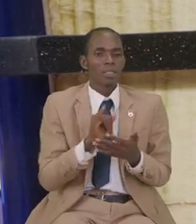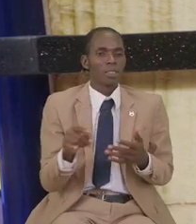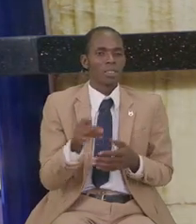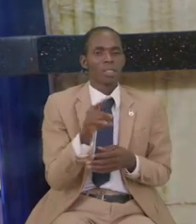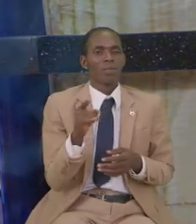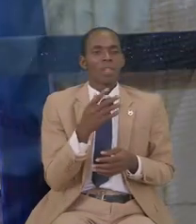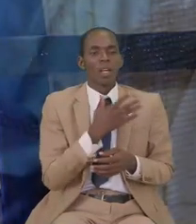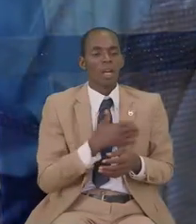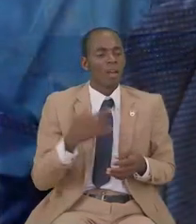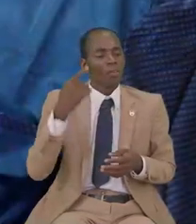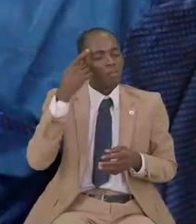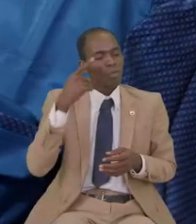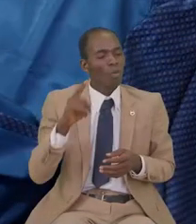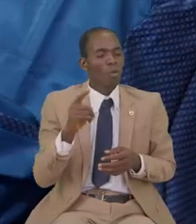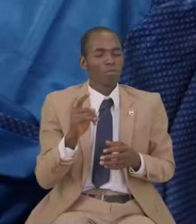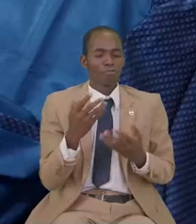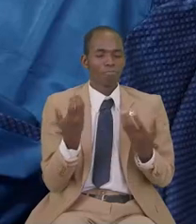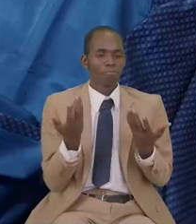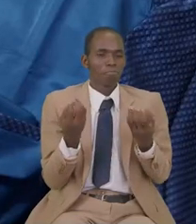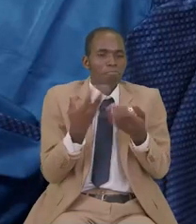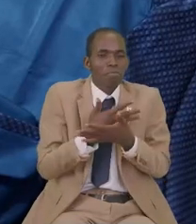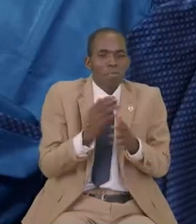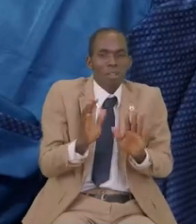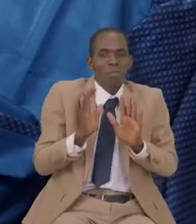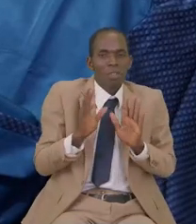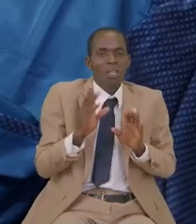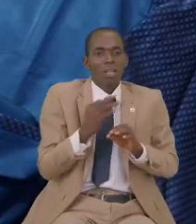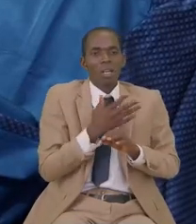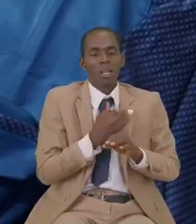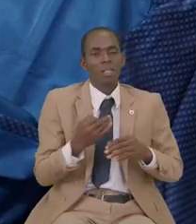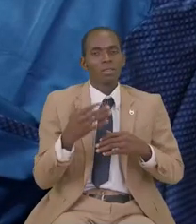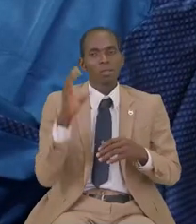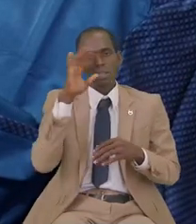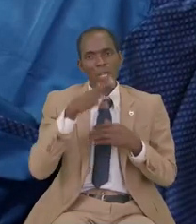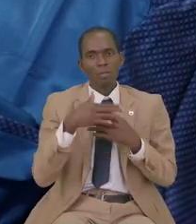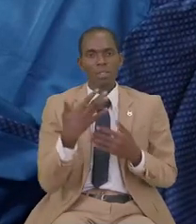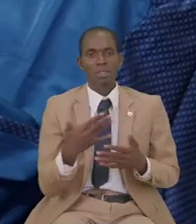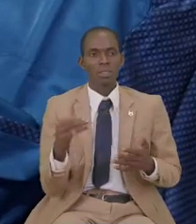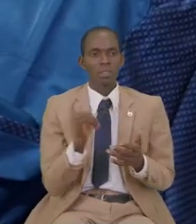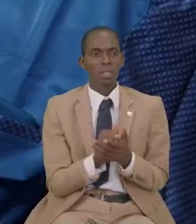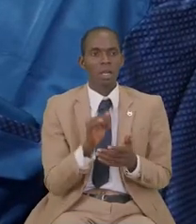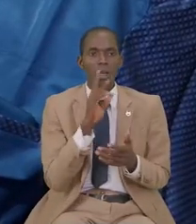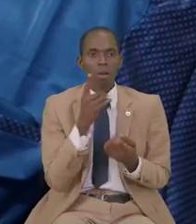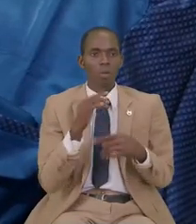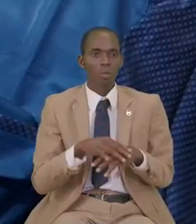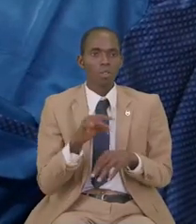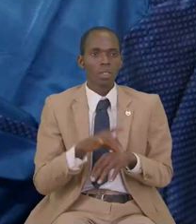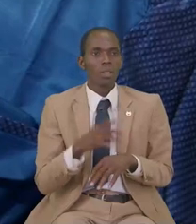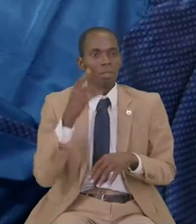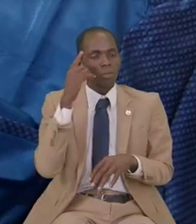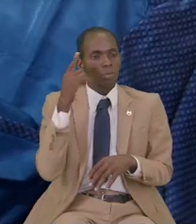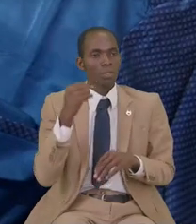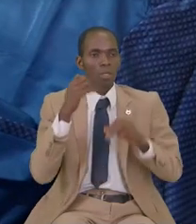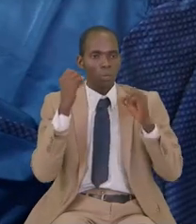for looking after those things which are coming on the earth, and the powers of the sky, of